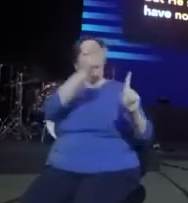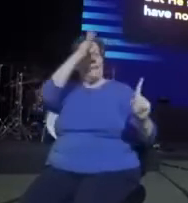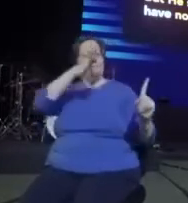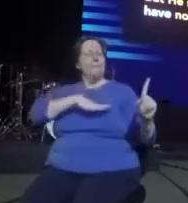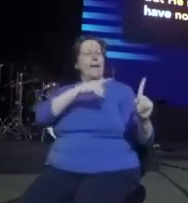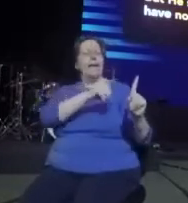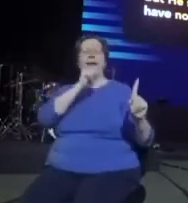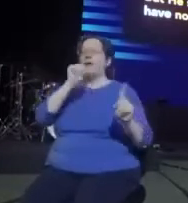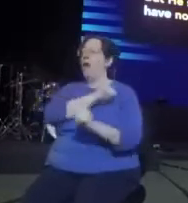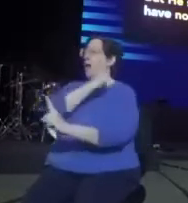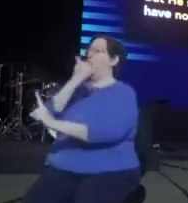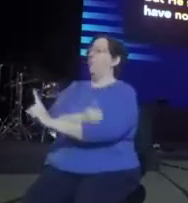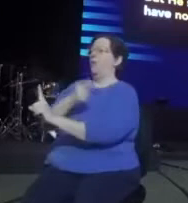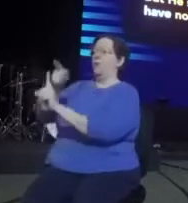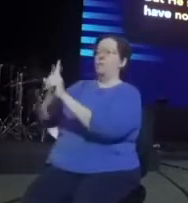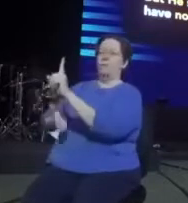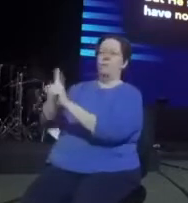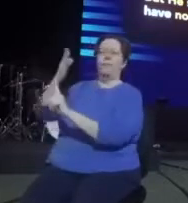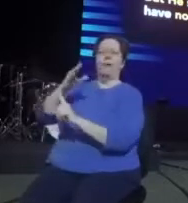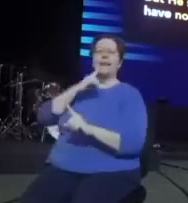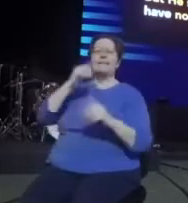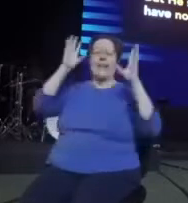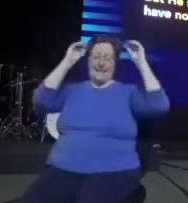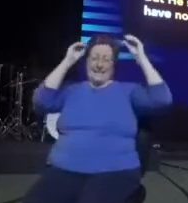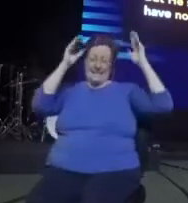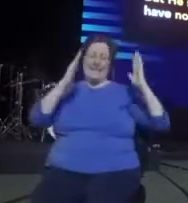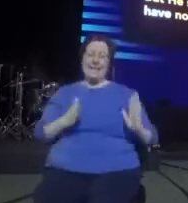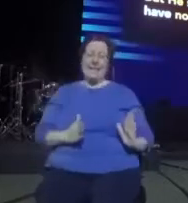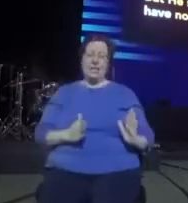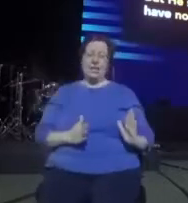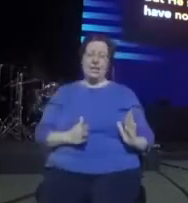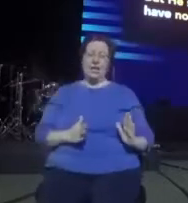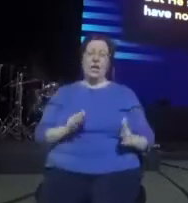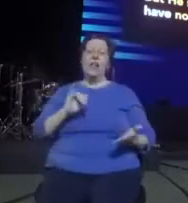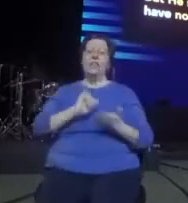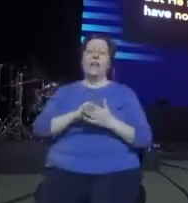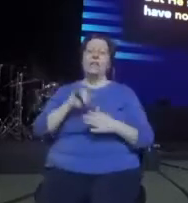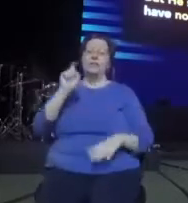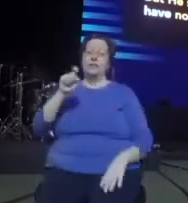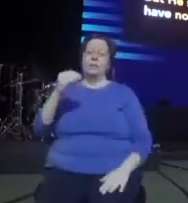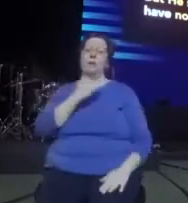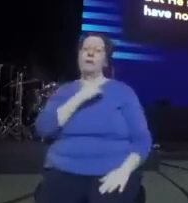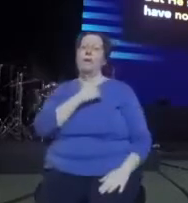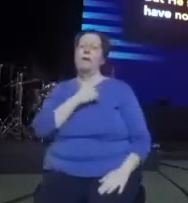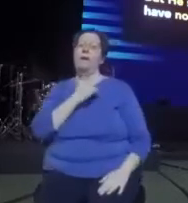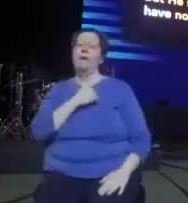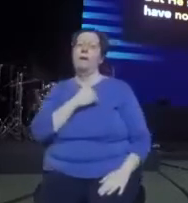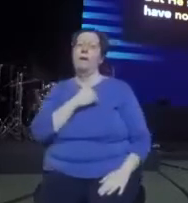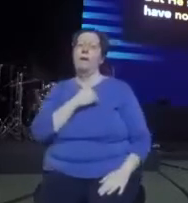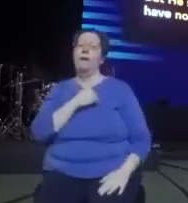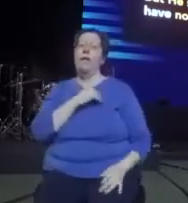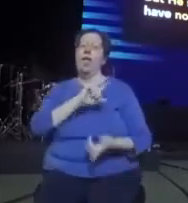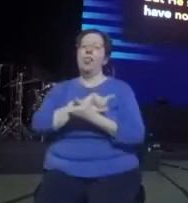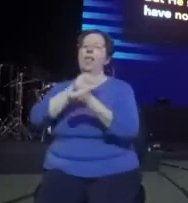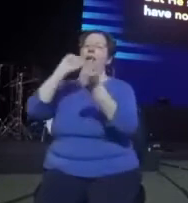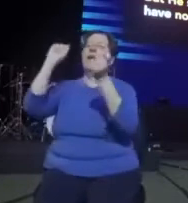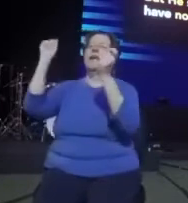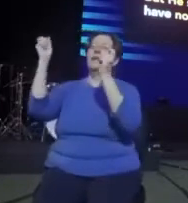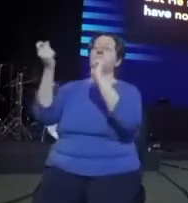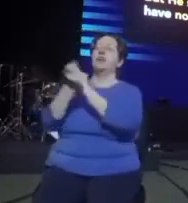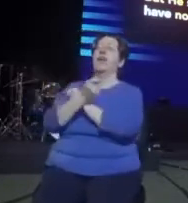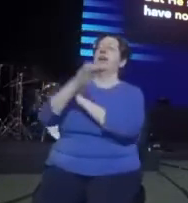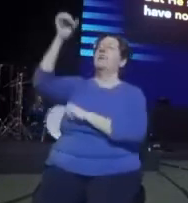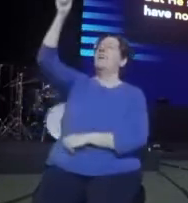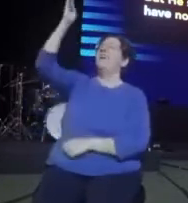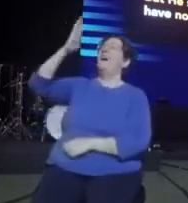authority figure and called him teacher, that should have been an eye opener for all of us that they have just changed